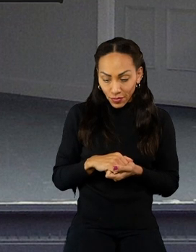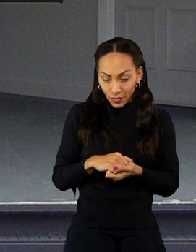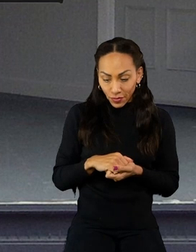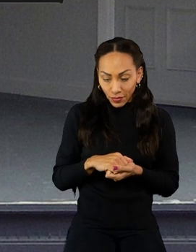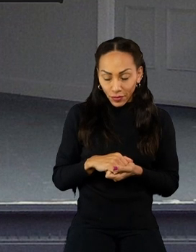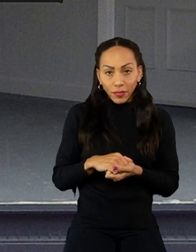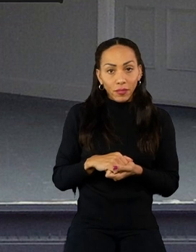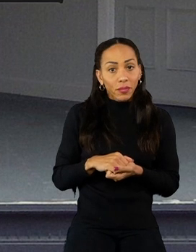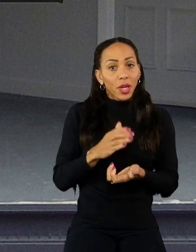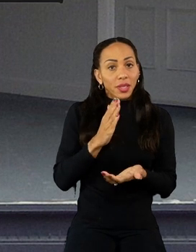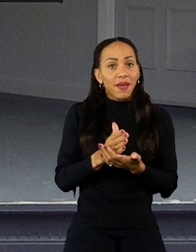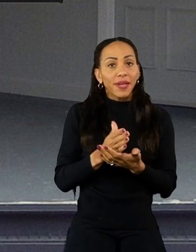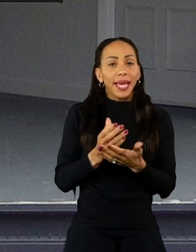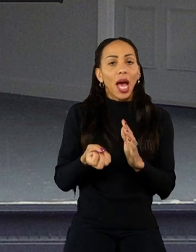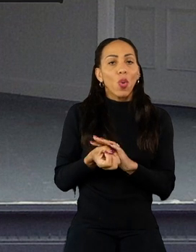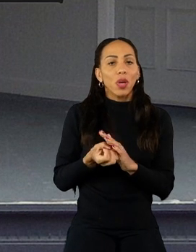Absolutely.